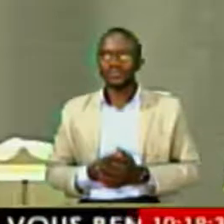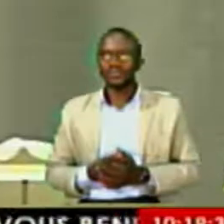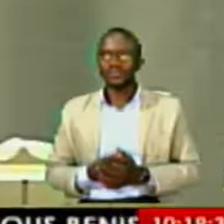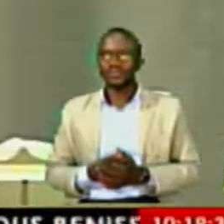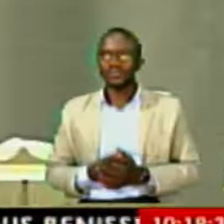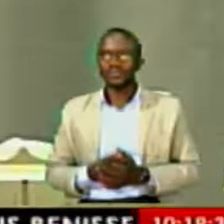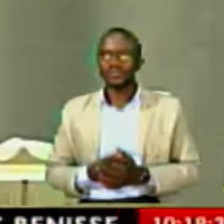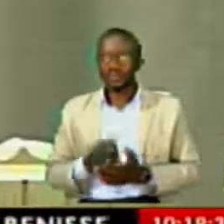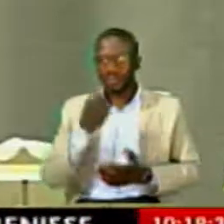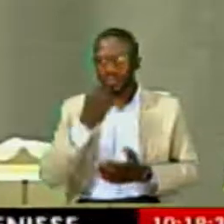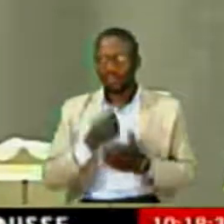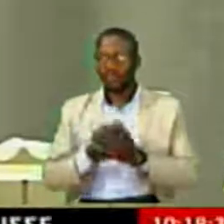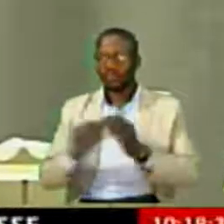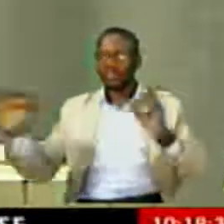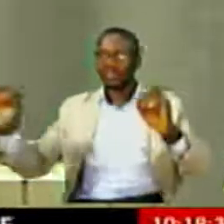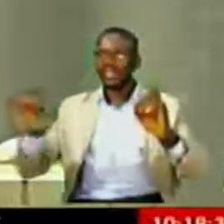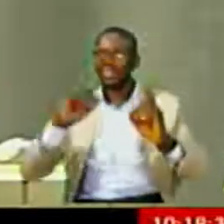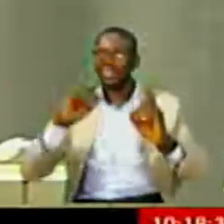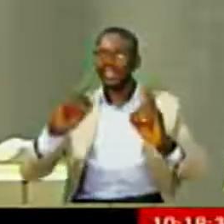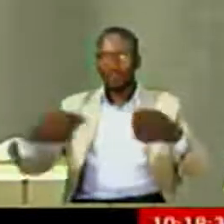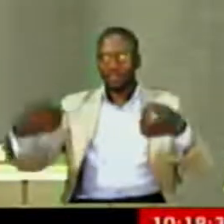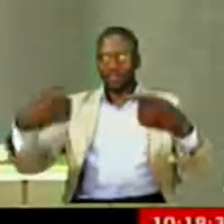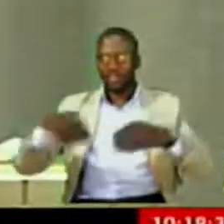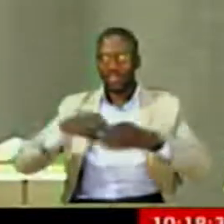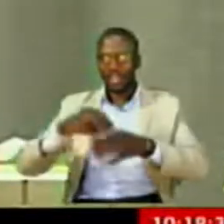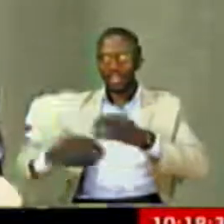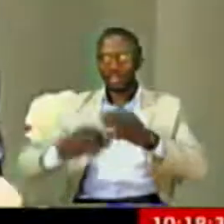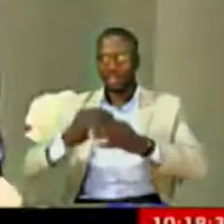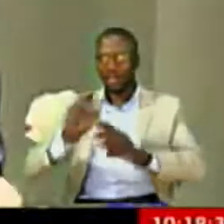Il est venu dans le monde ne l'a pas reconnu. He came in the world and the world did not receive him.